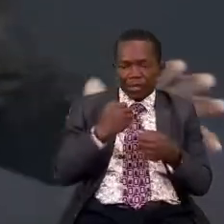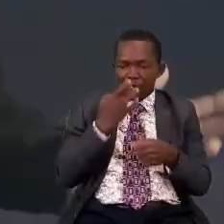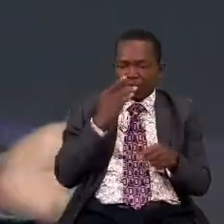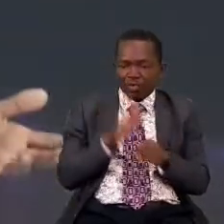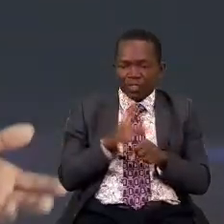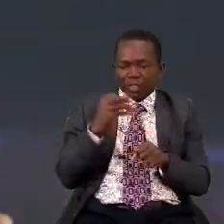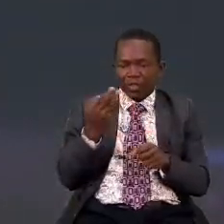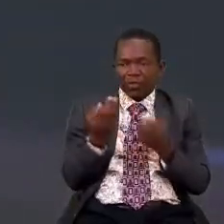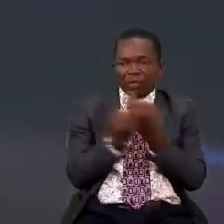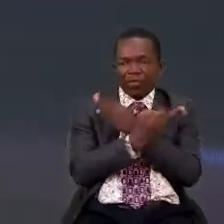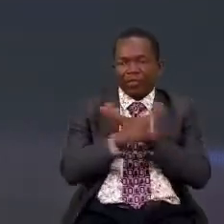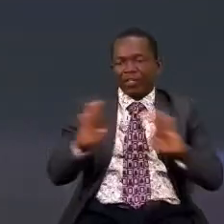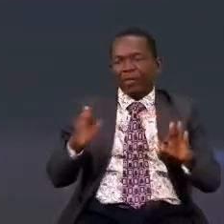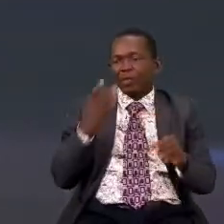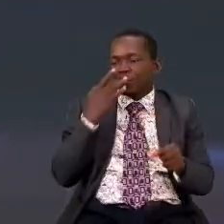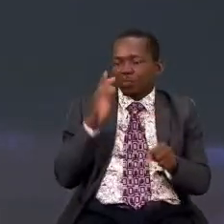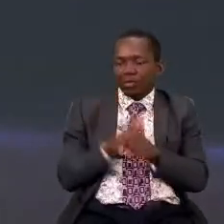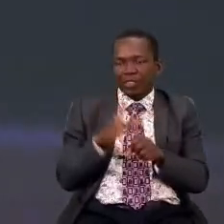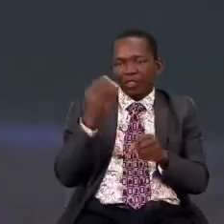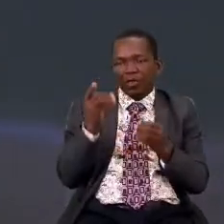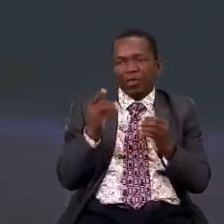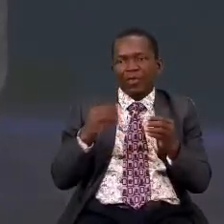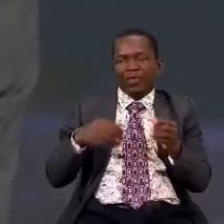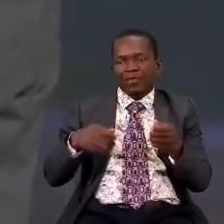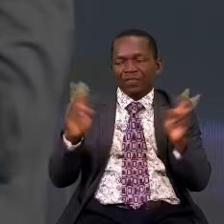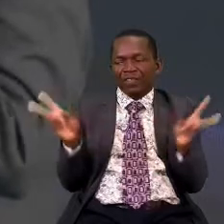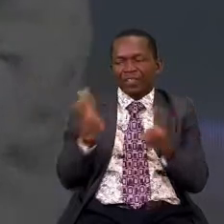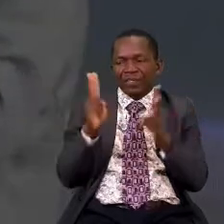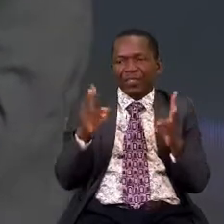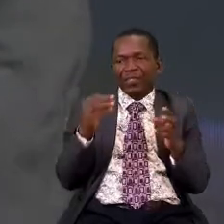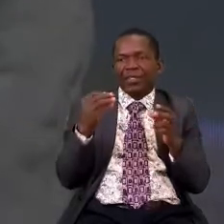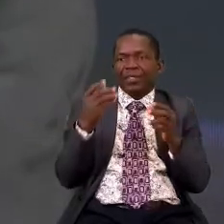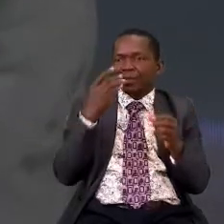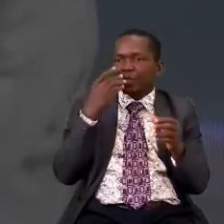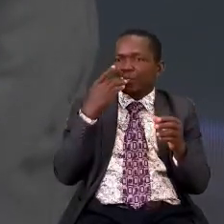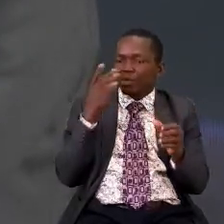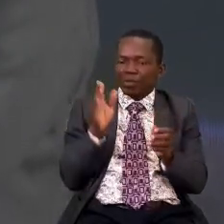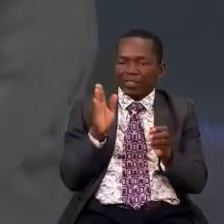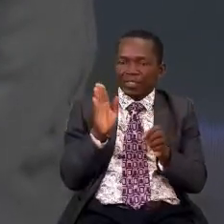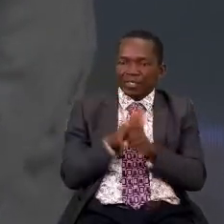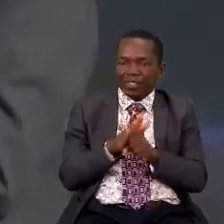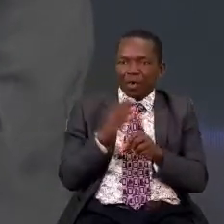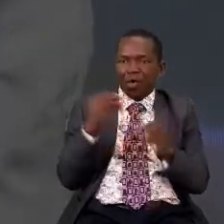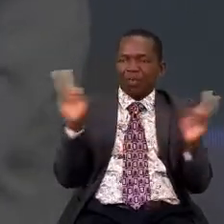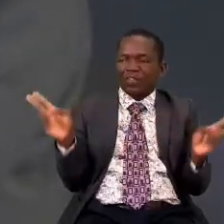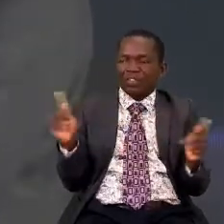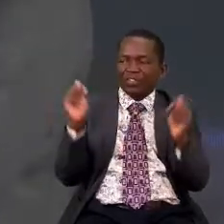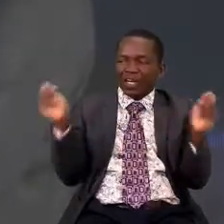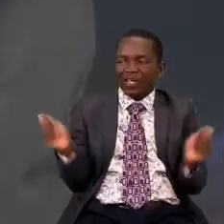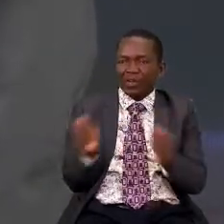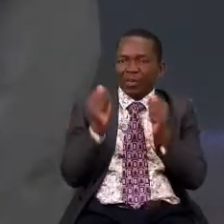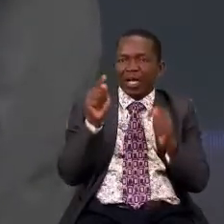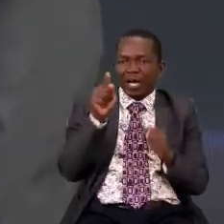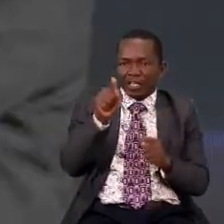you appropriate. You say, it is mine. You interpret it, it is mine. You claim